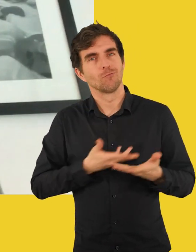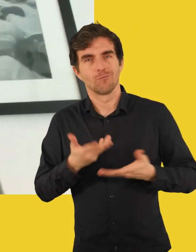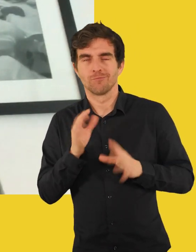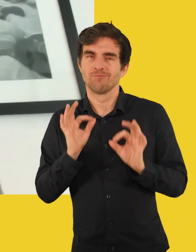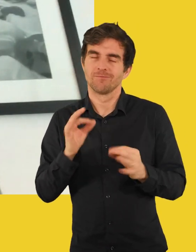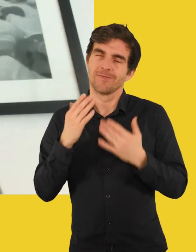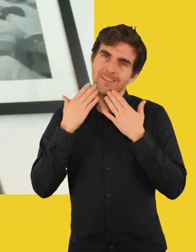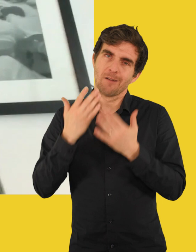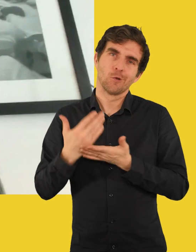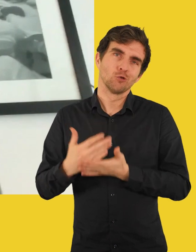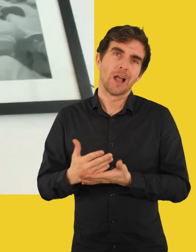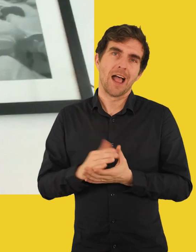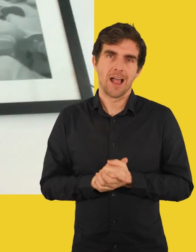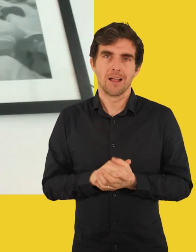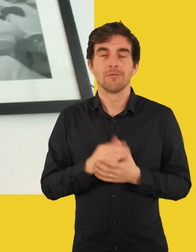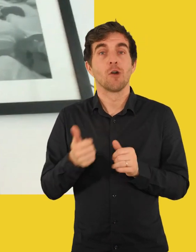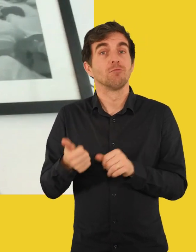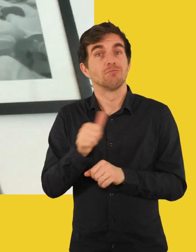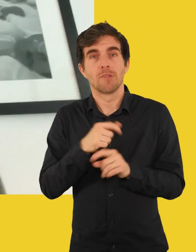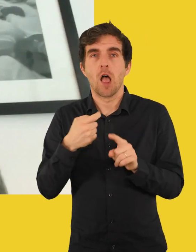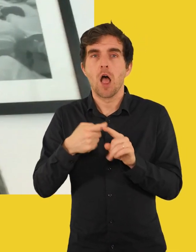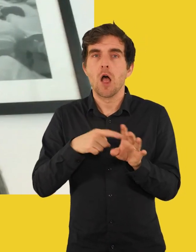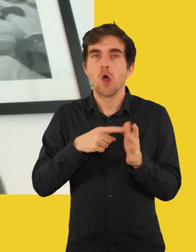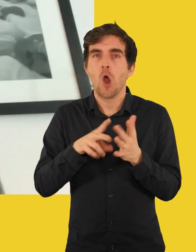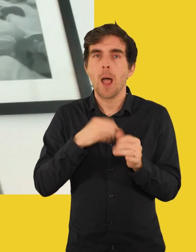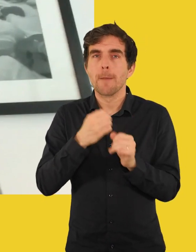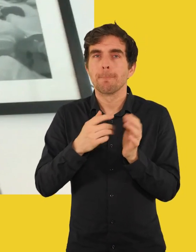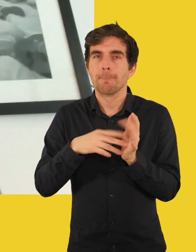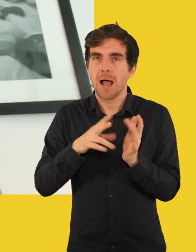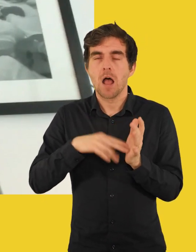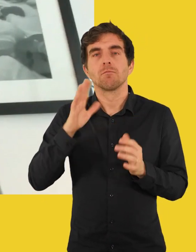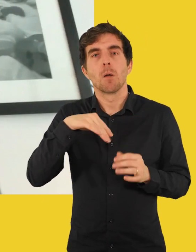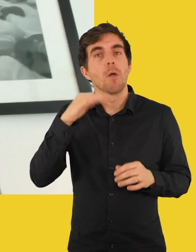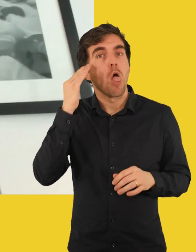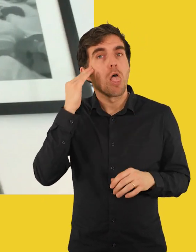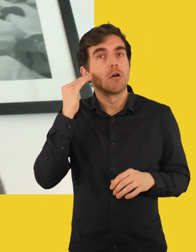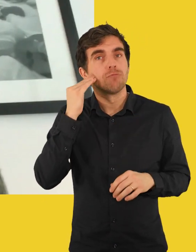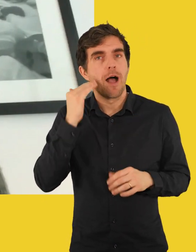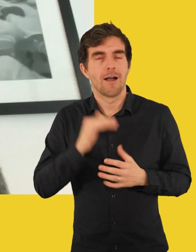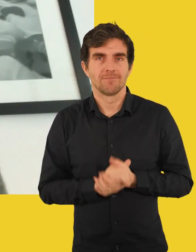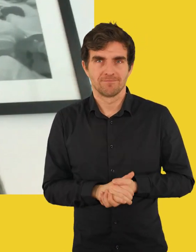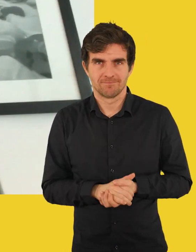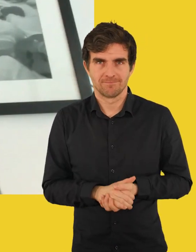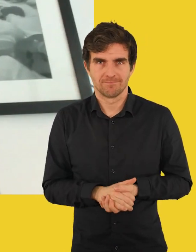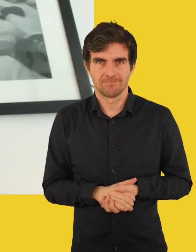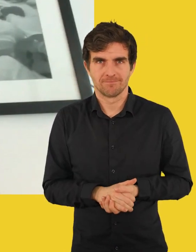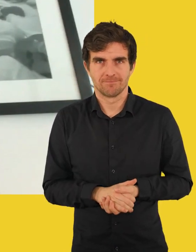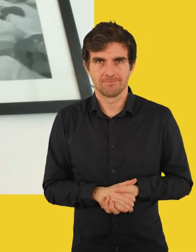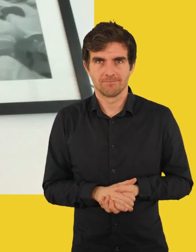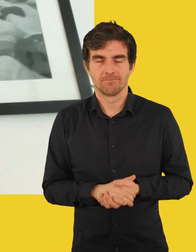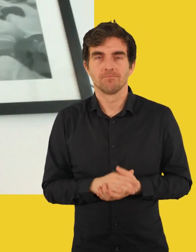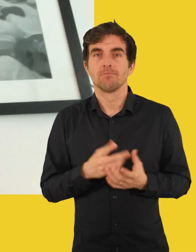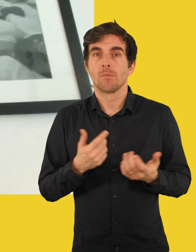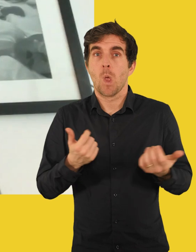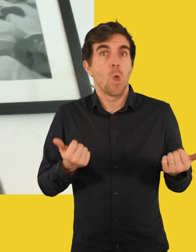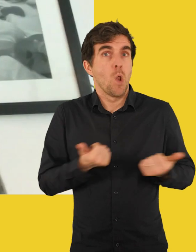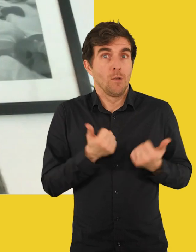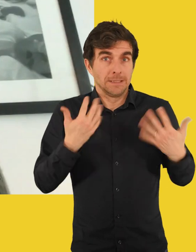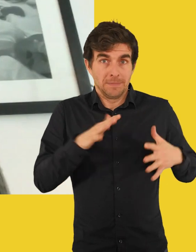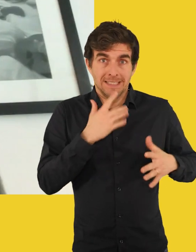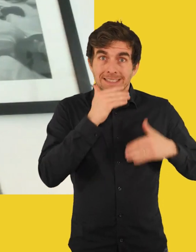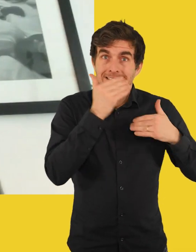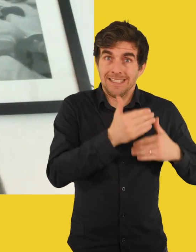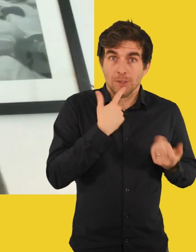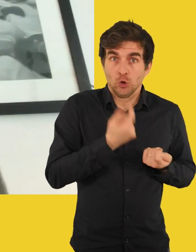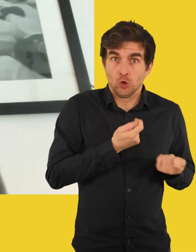these conversations. Thank you so much for sharing that. I'd love to now invite Kyung Min from Korea, who